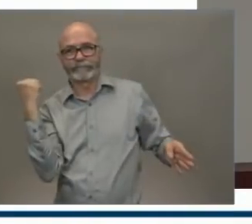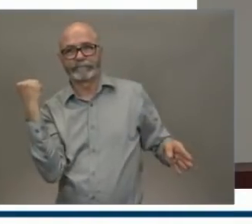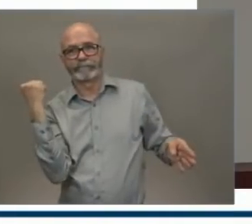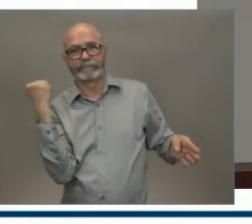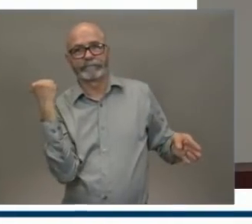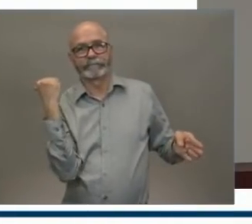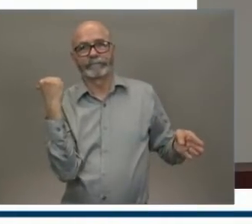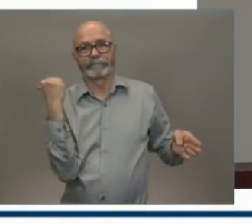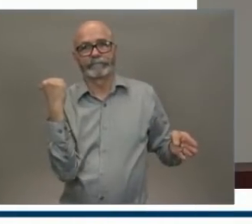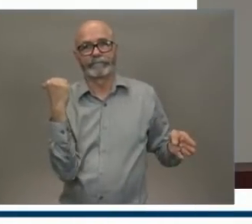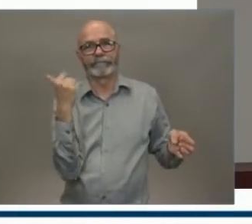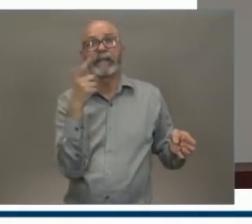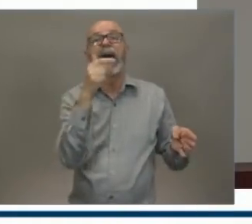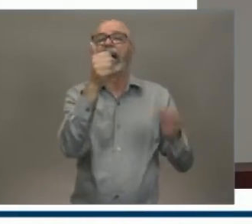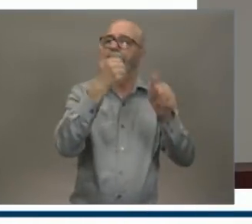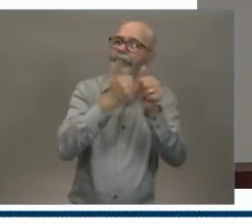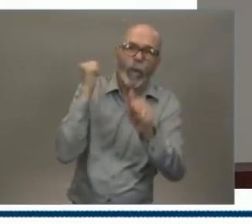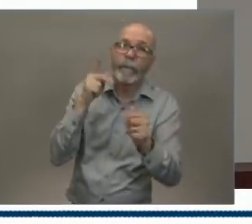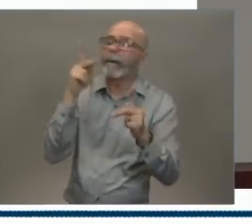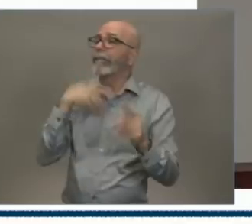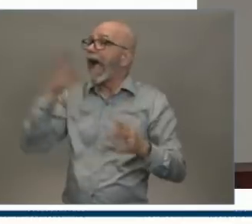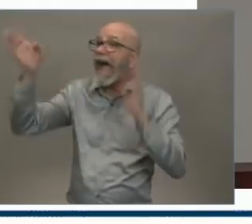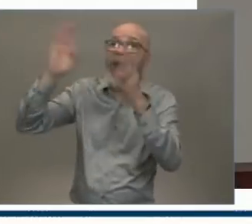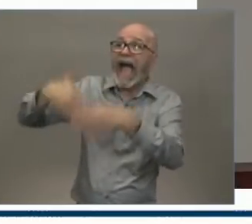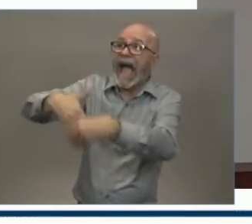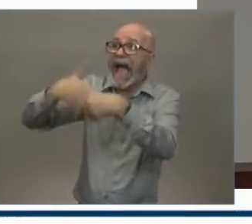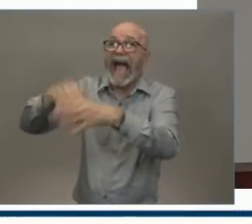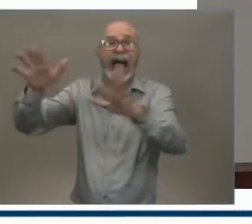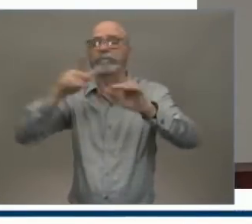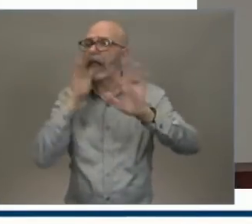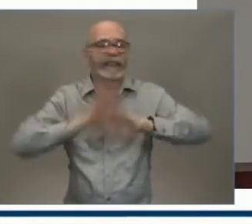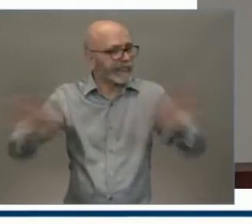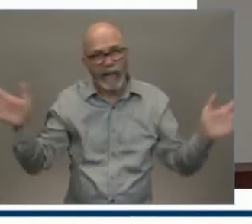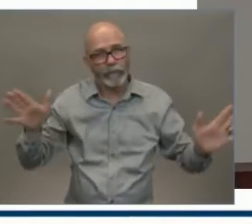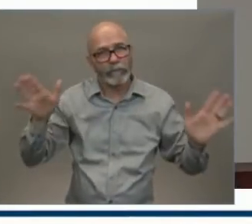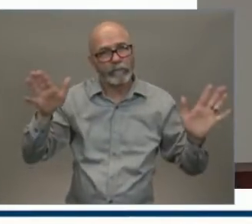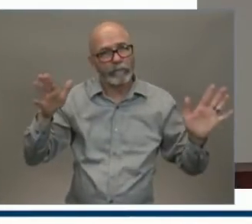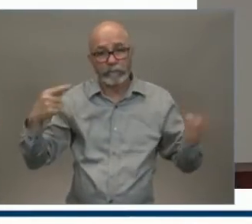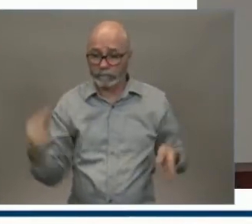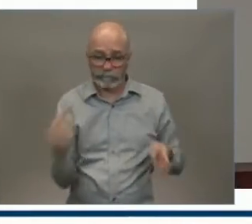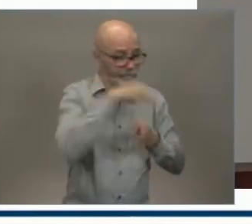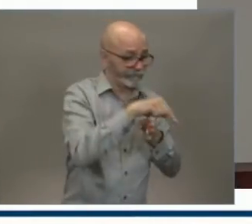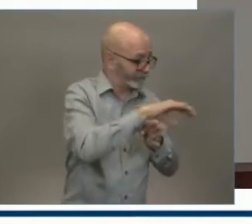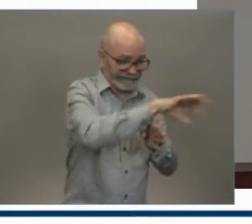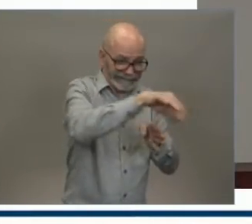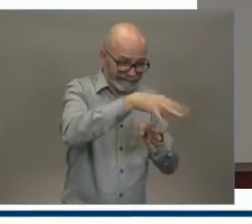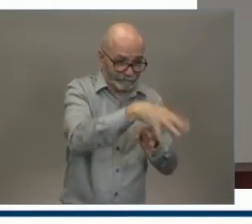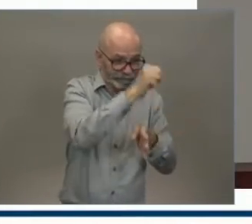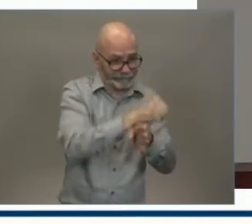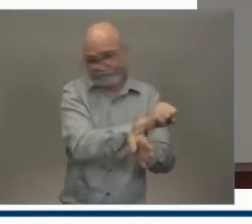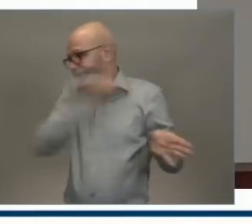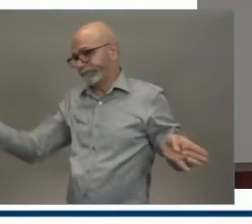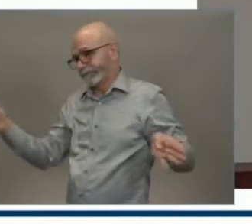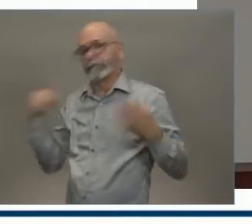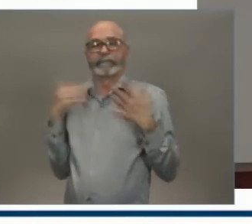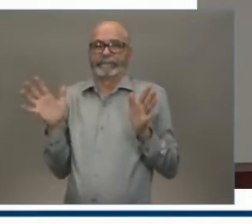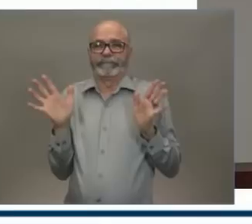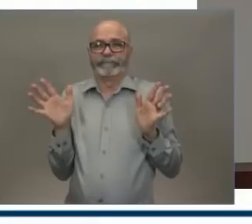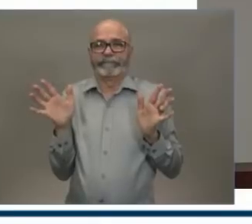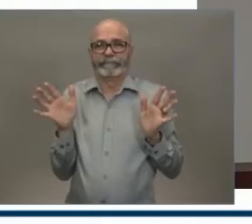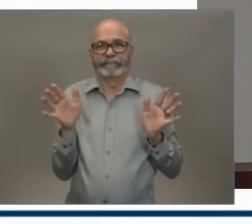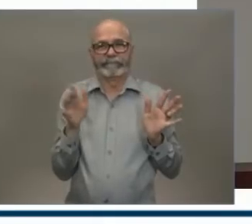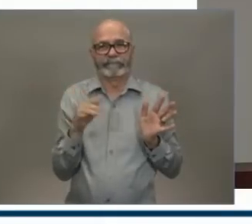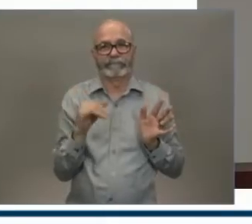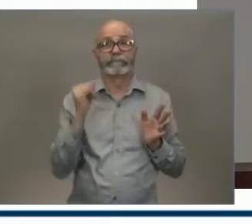outside your home or your accommodation. And we're encouraging people to take advantage of our asymptomatic testing stream to get